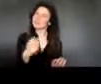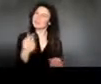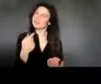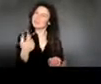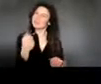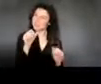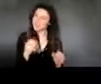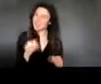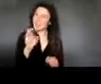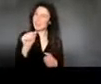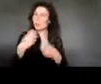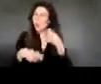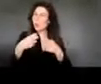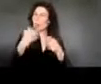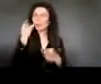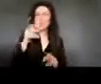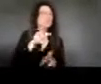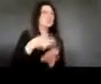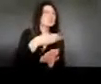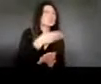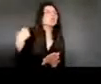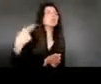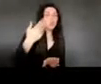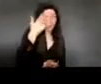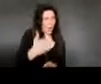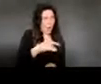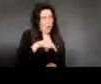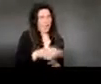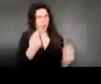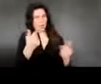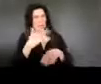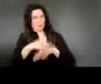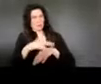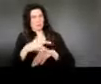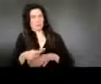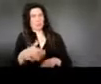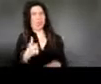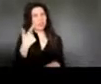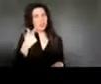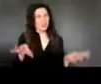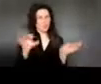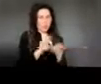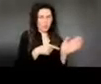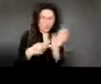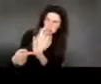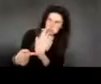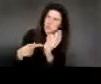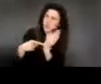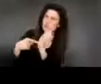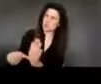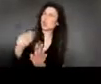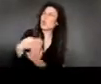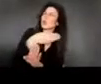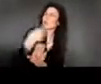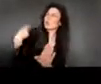exists. So I think it's sort of an important reintroduction of the history and the context of